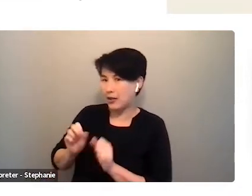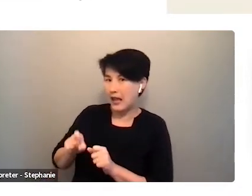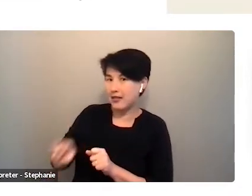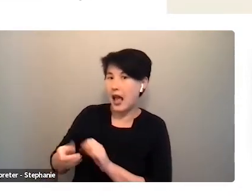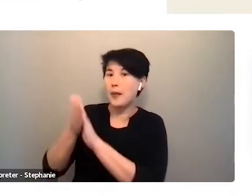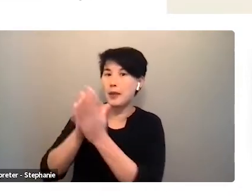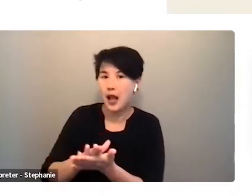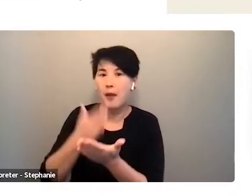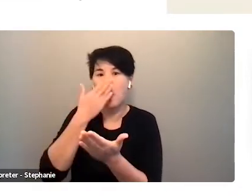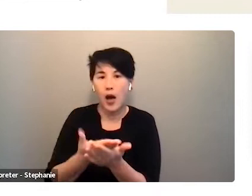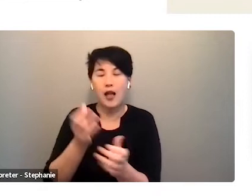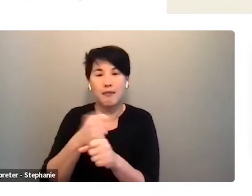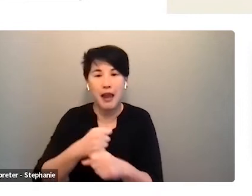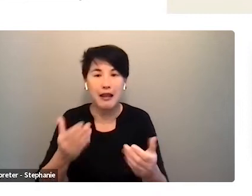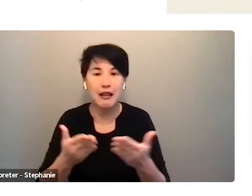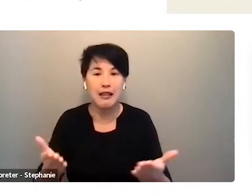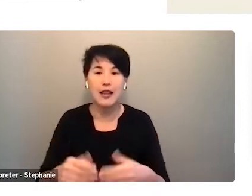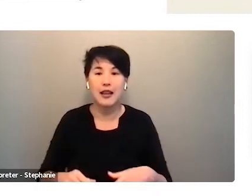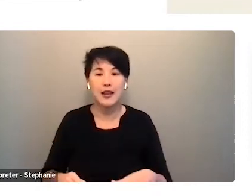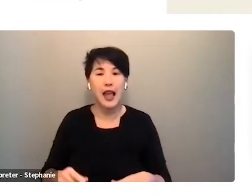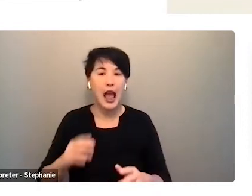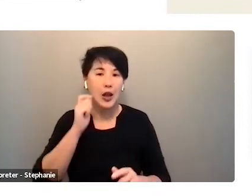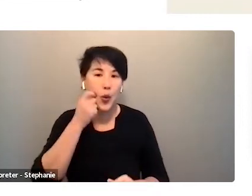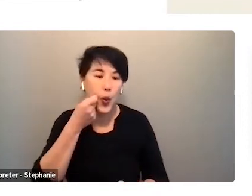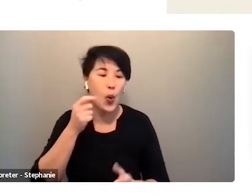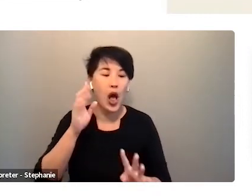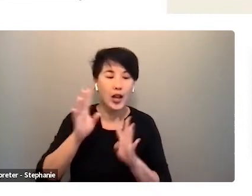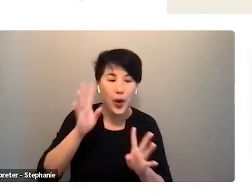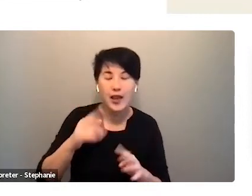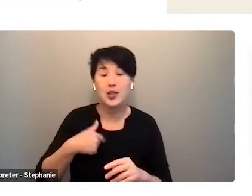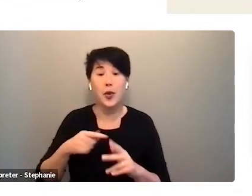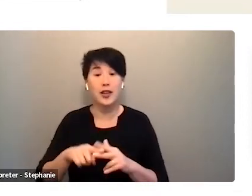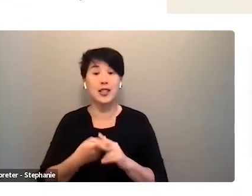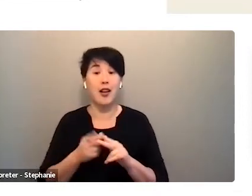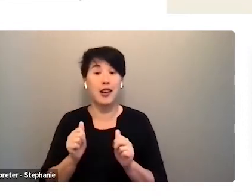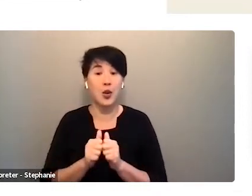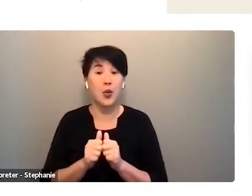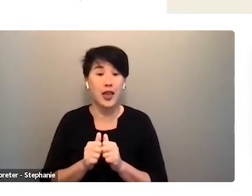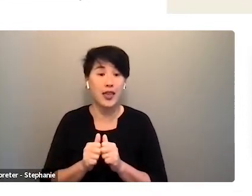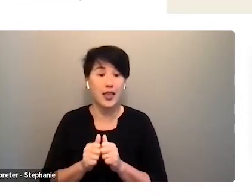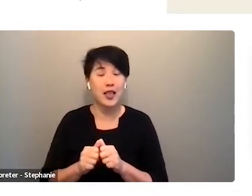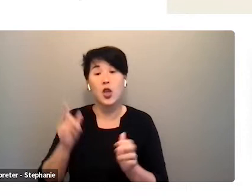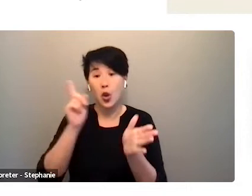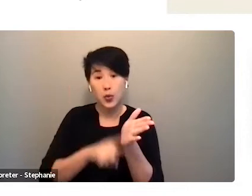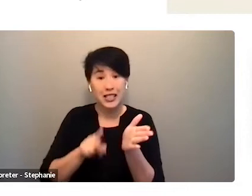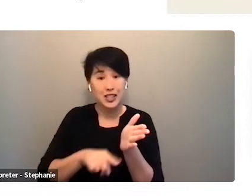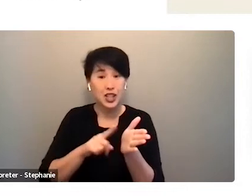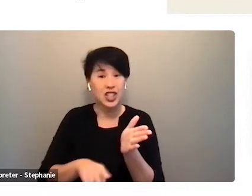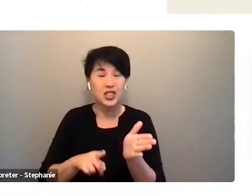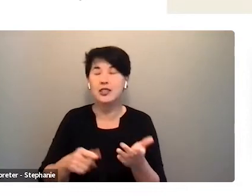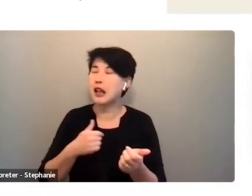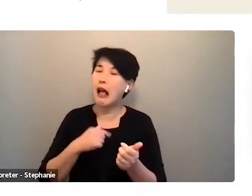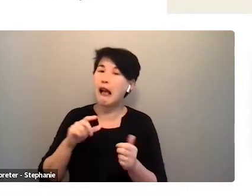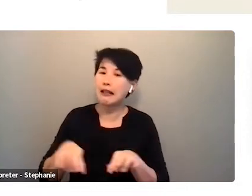like well made, cool and created. And so I started with like the research, as I was saying. I did a few kind